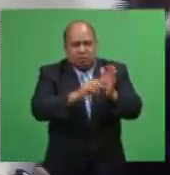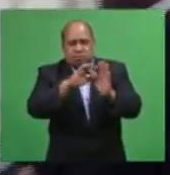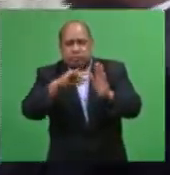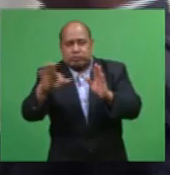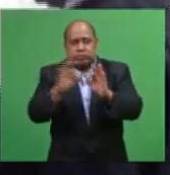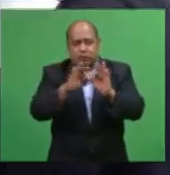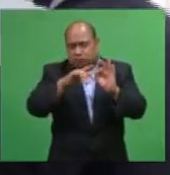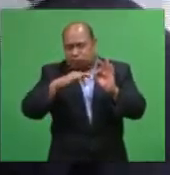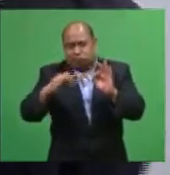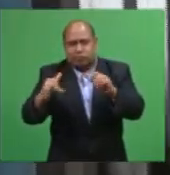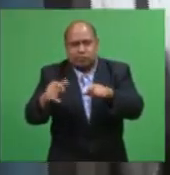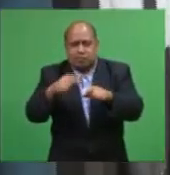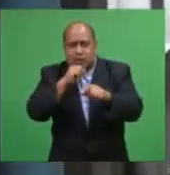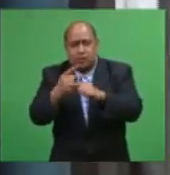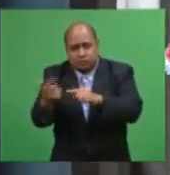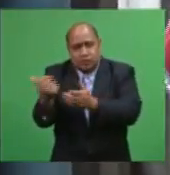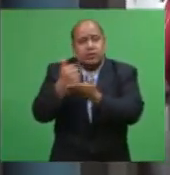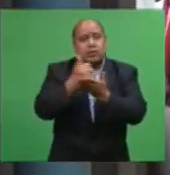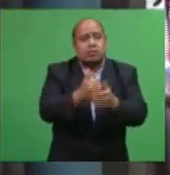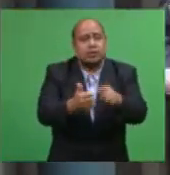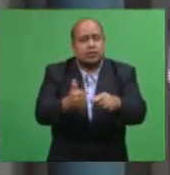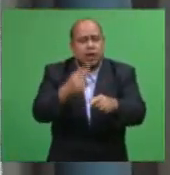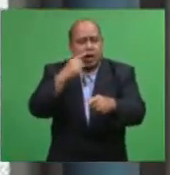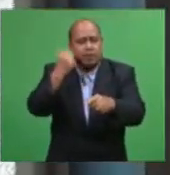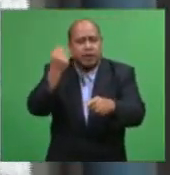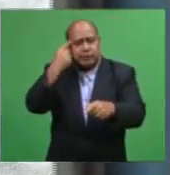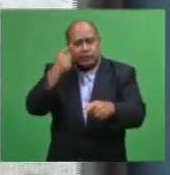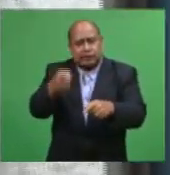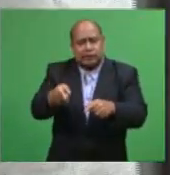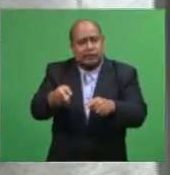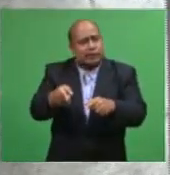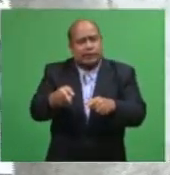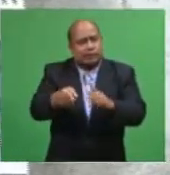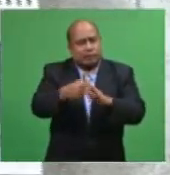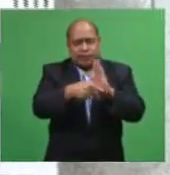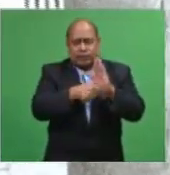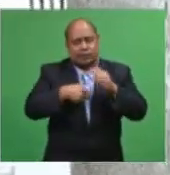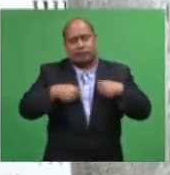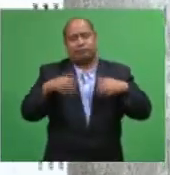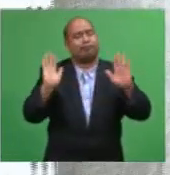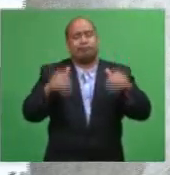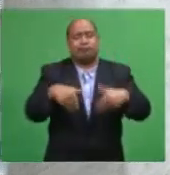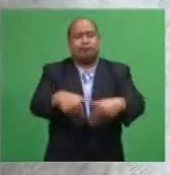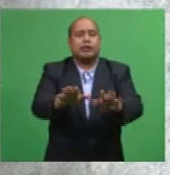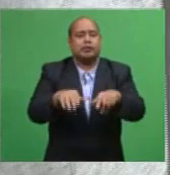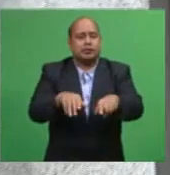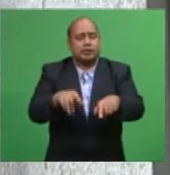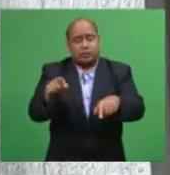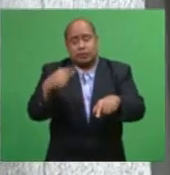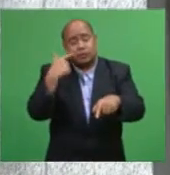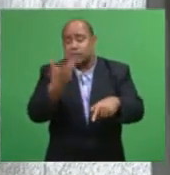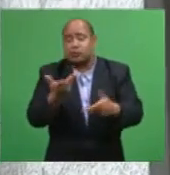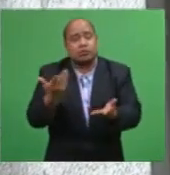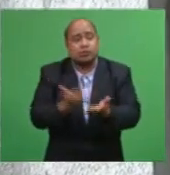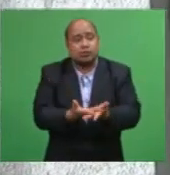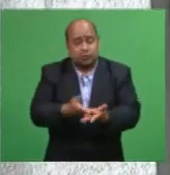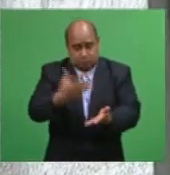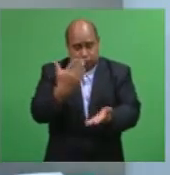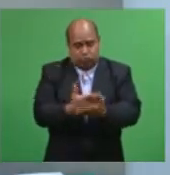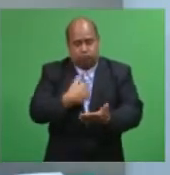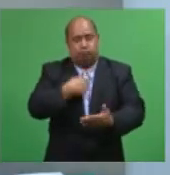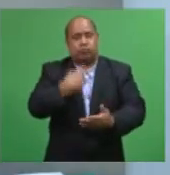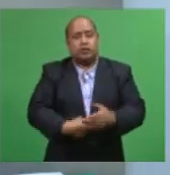SODELPA leader, this is mere political grandstanding and does not reflect the true nature of Nawaikula and Mbulitavu.